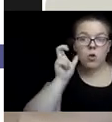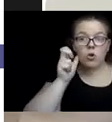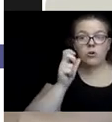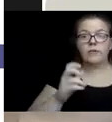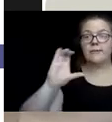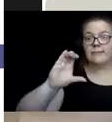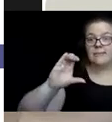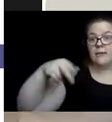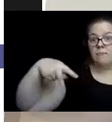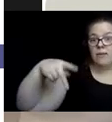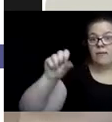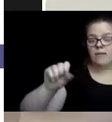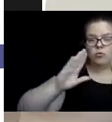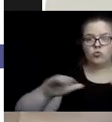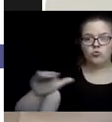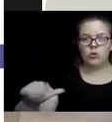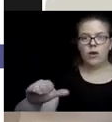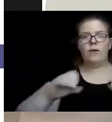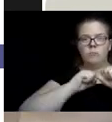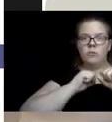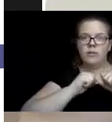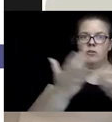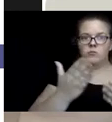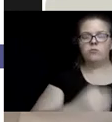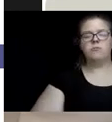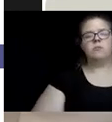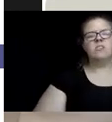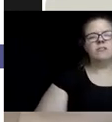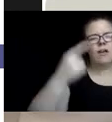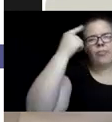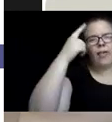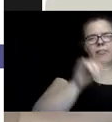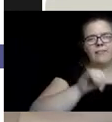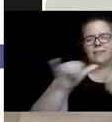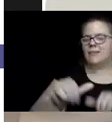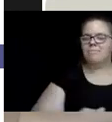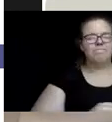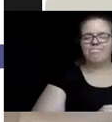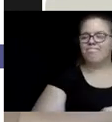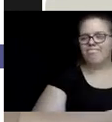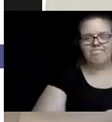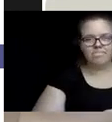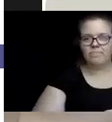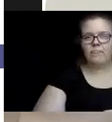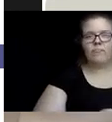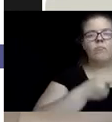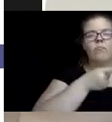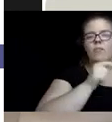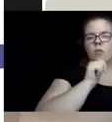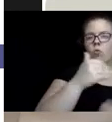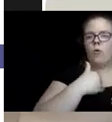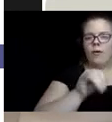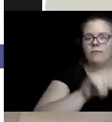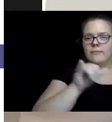they hear adult protective, they think it's the same. But adult protective does not in any way have the same rights and responsibilities